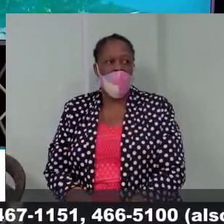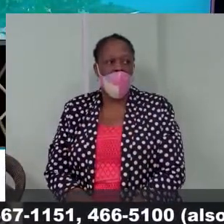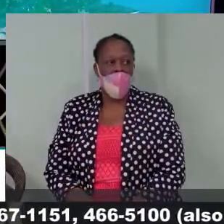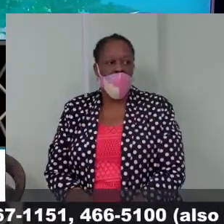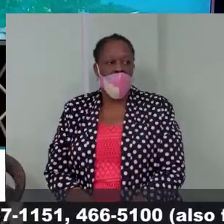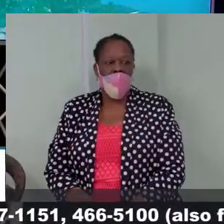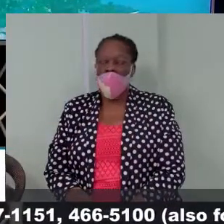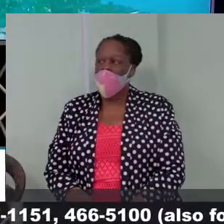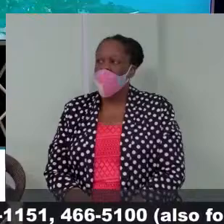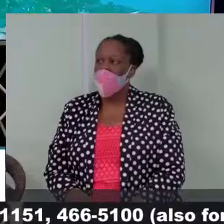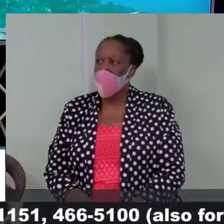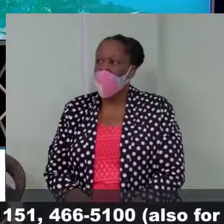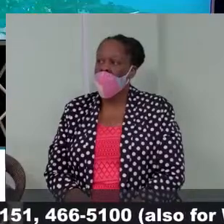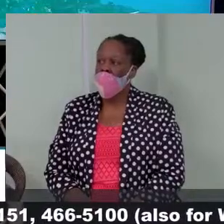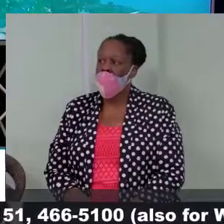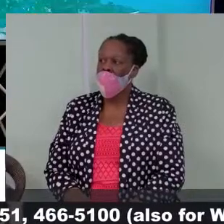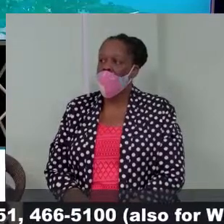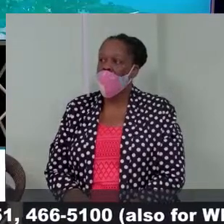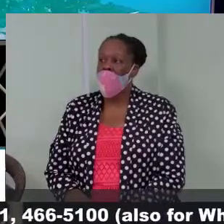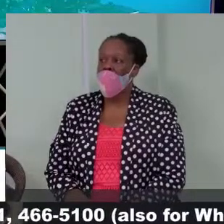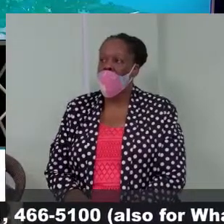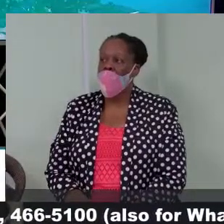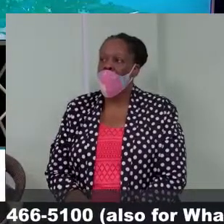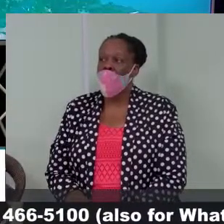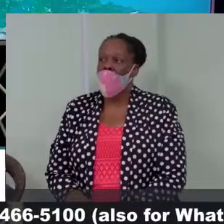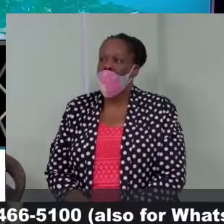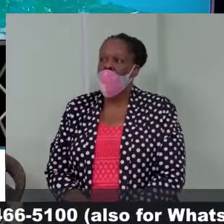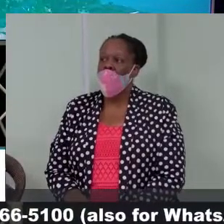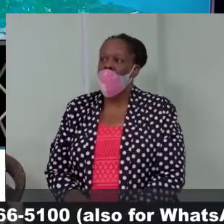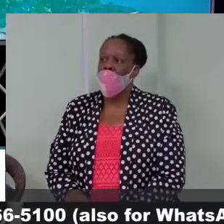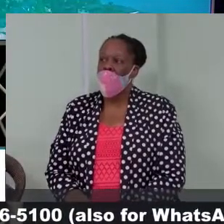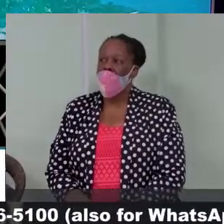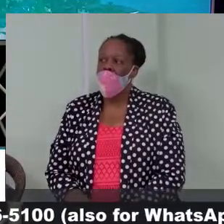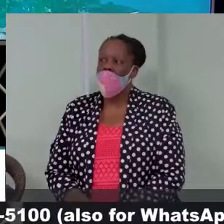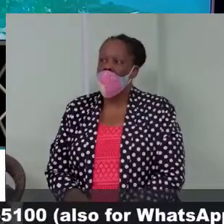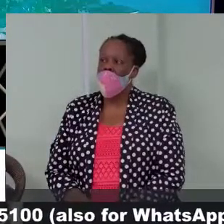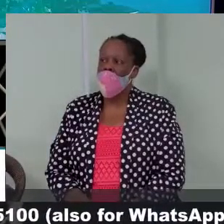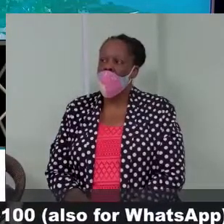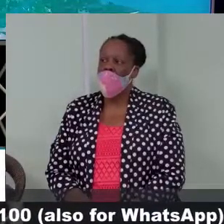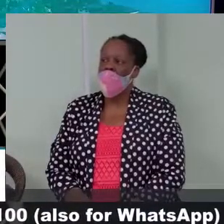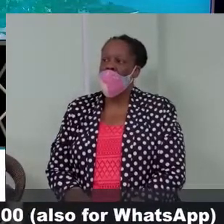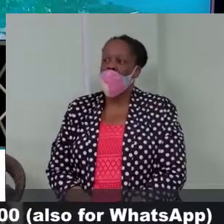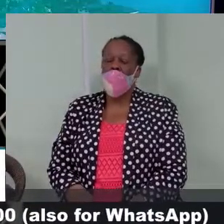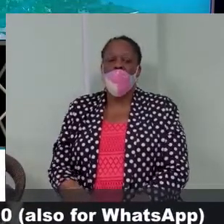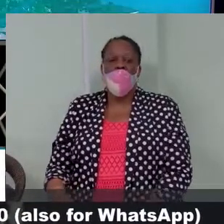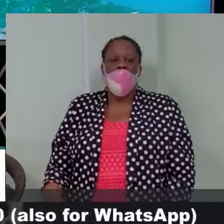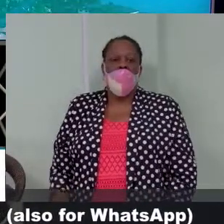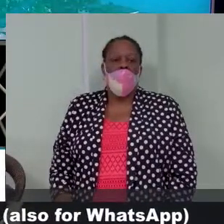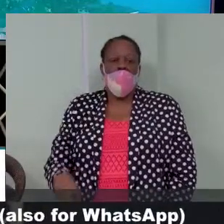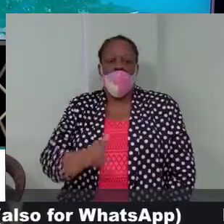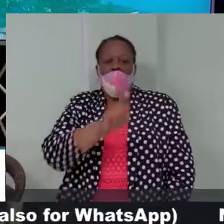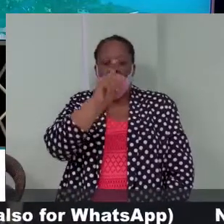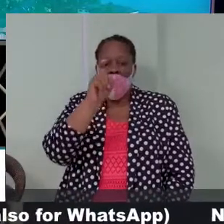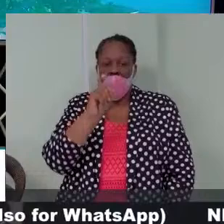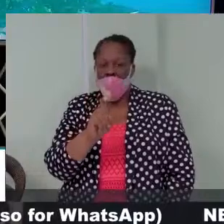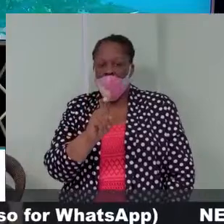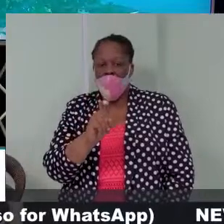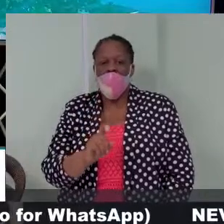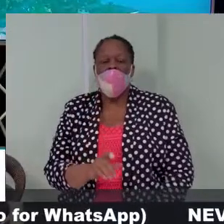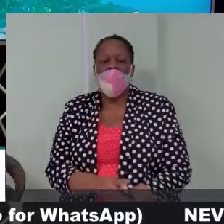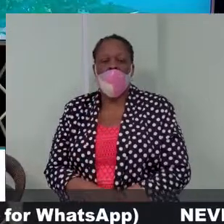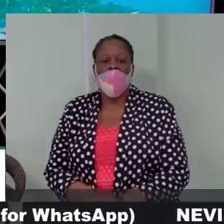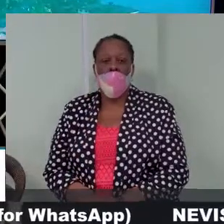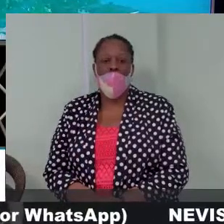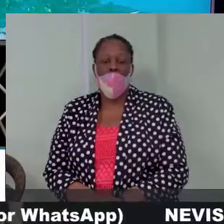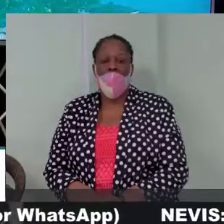There's another question. Someone wants to know how the app use is actually going. The